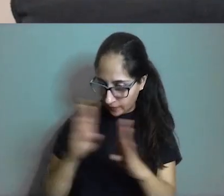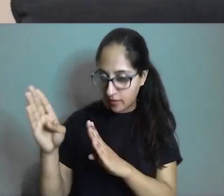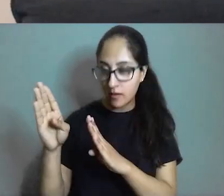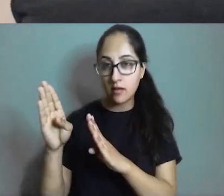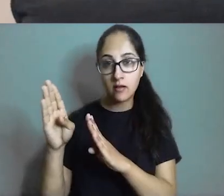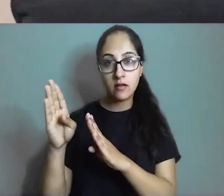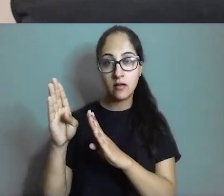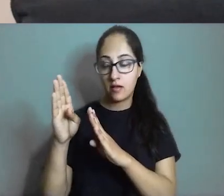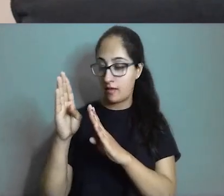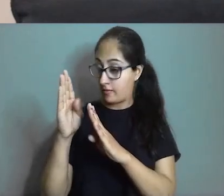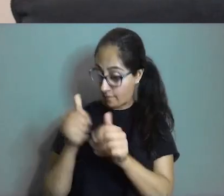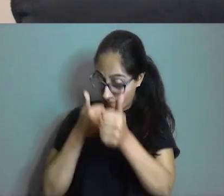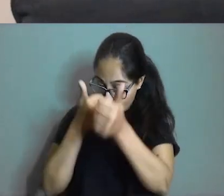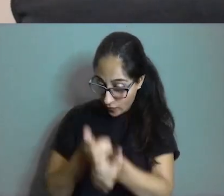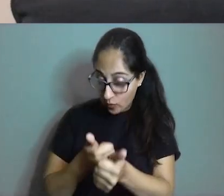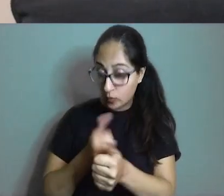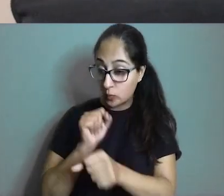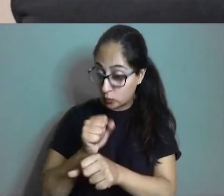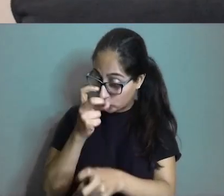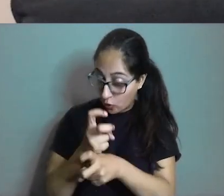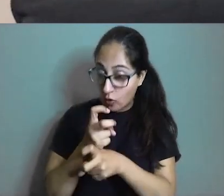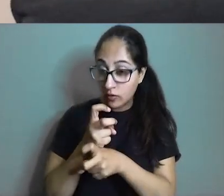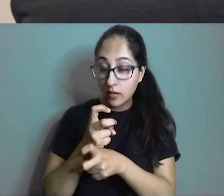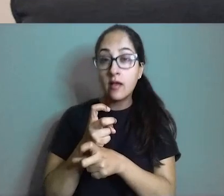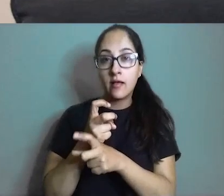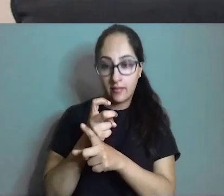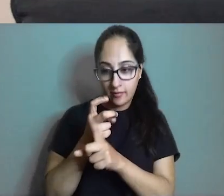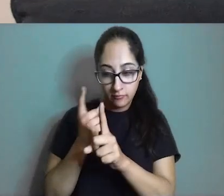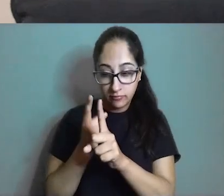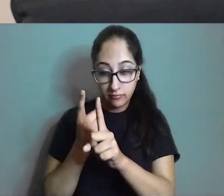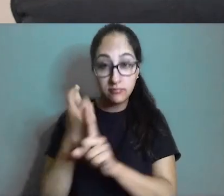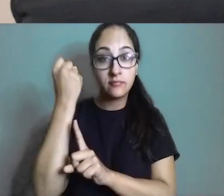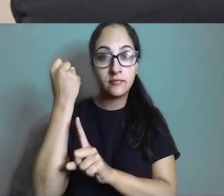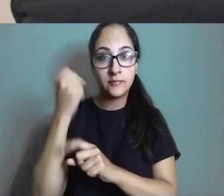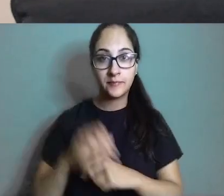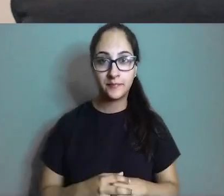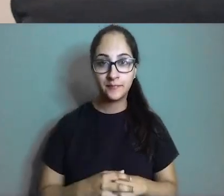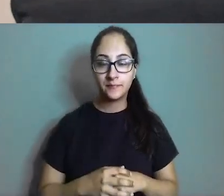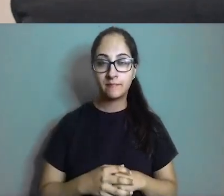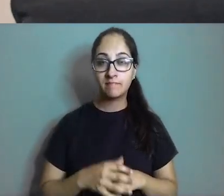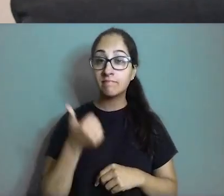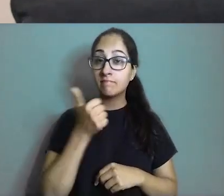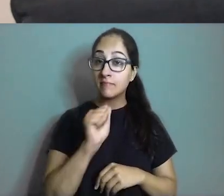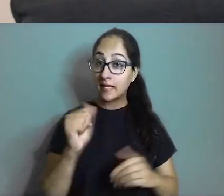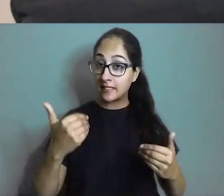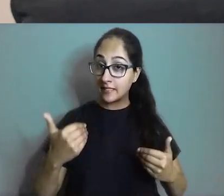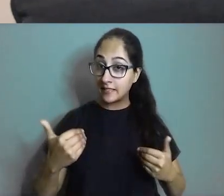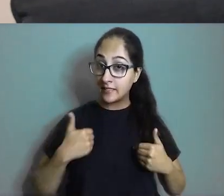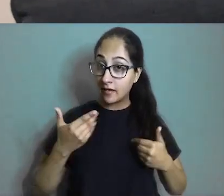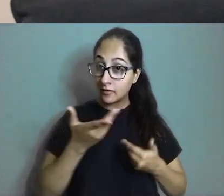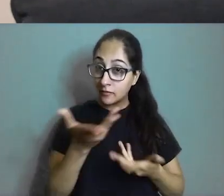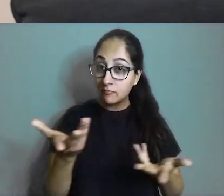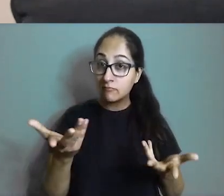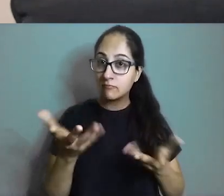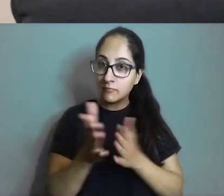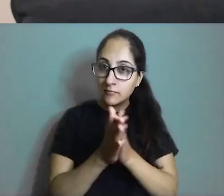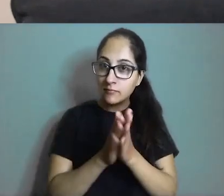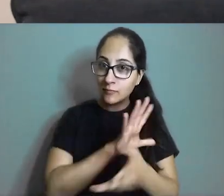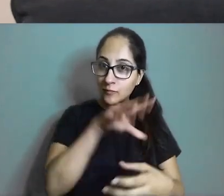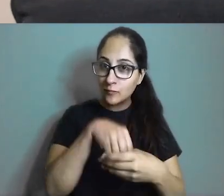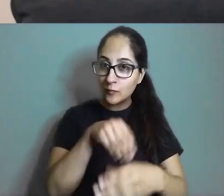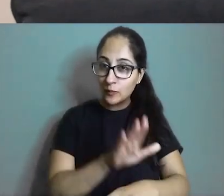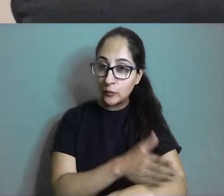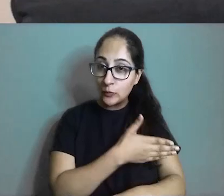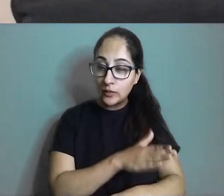there. Just like life. If you want to do anything in life, you have to know what you want to do, have a plan, execute the plan,